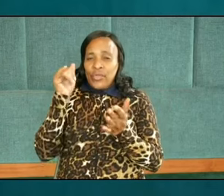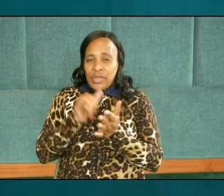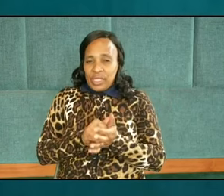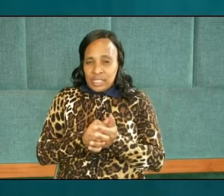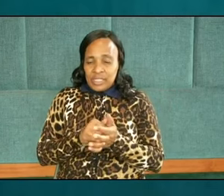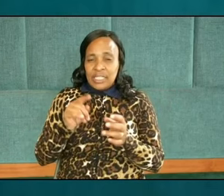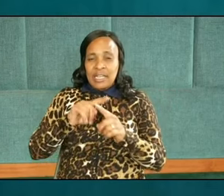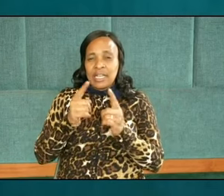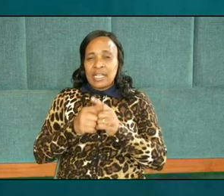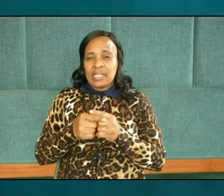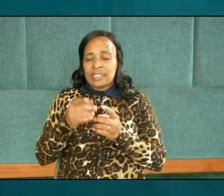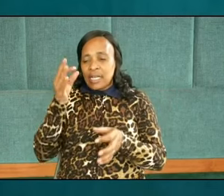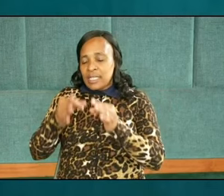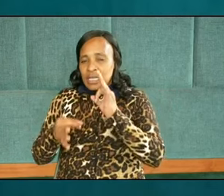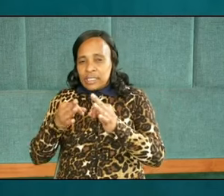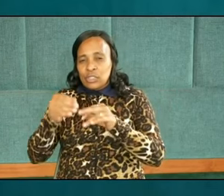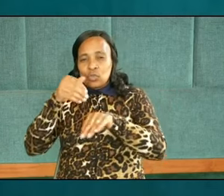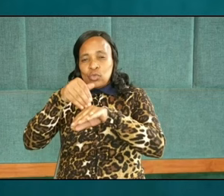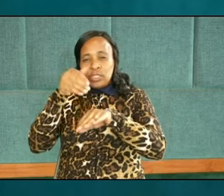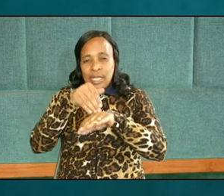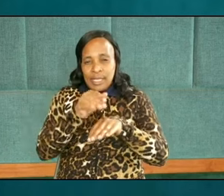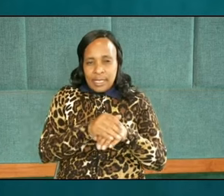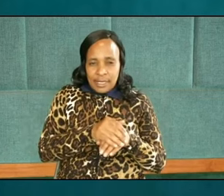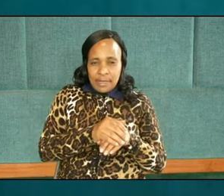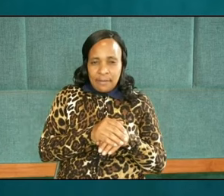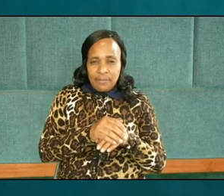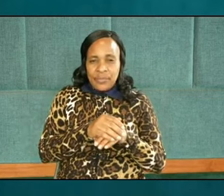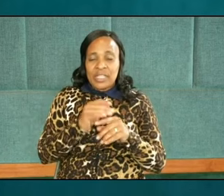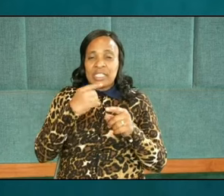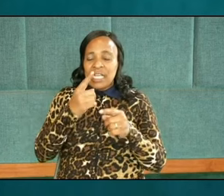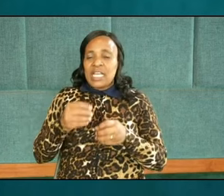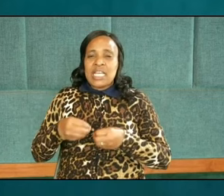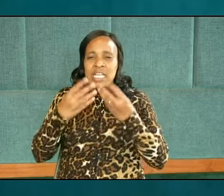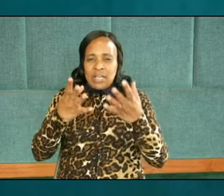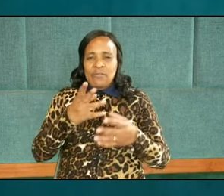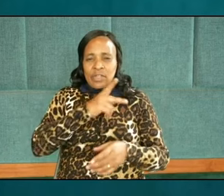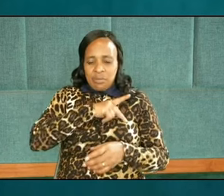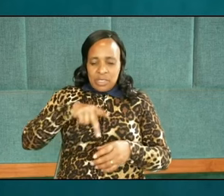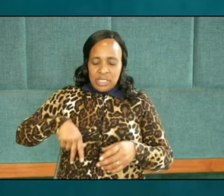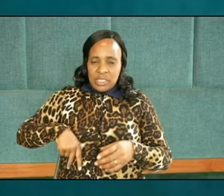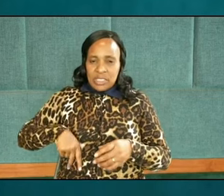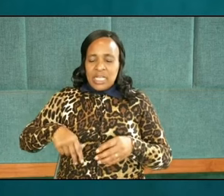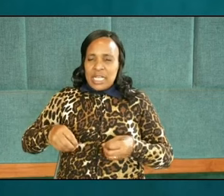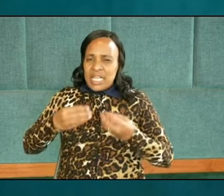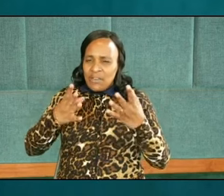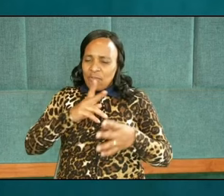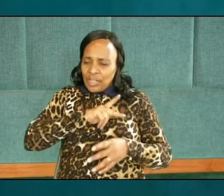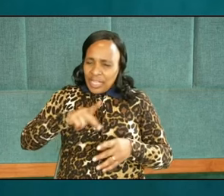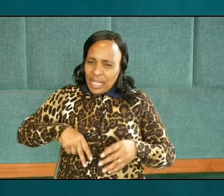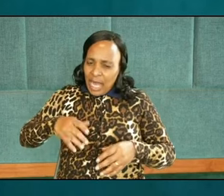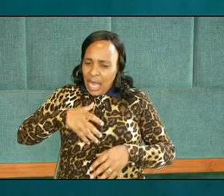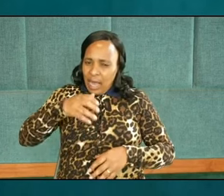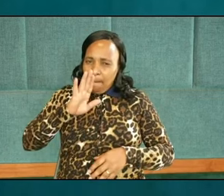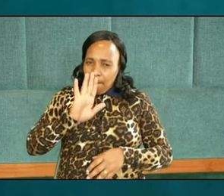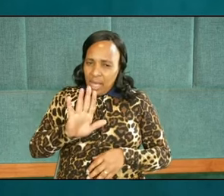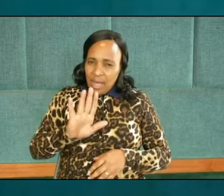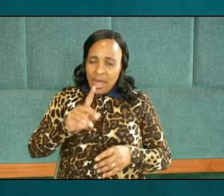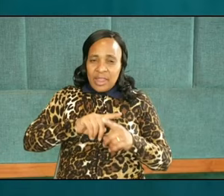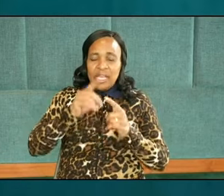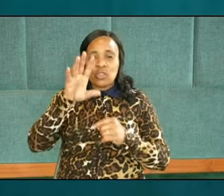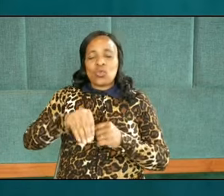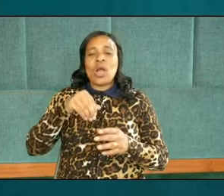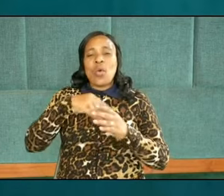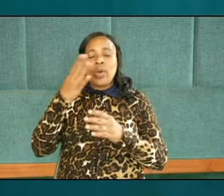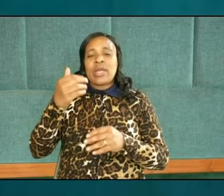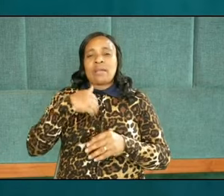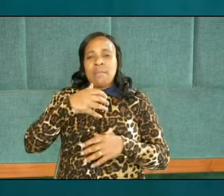your judges to whom you said, give me a king and princes. I gave you a king in my anger and took him away in my